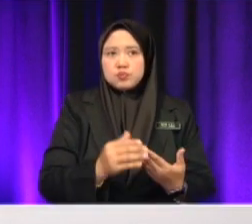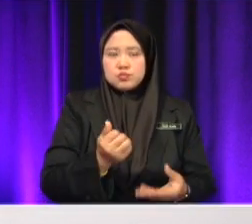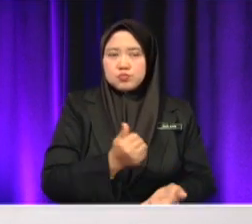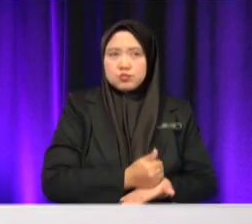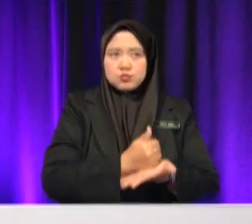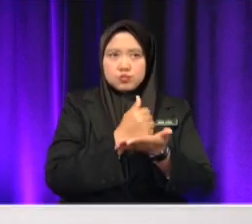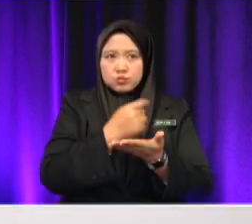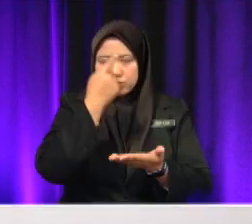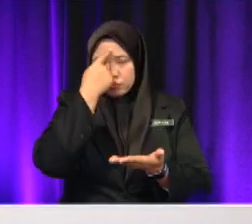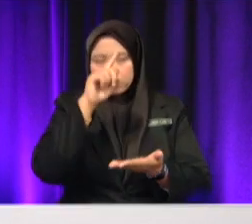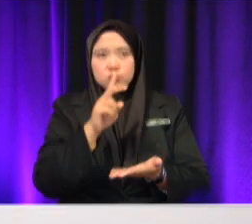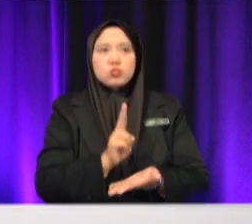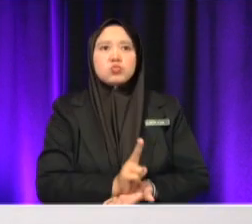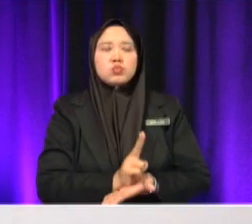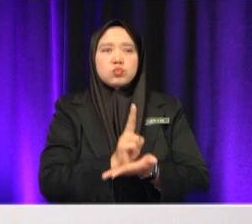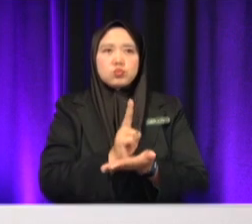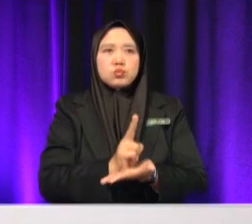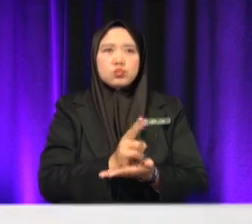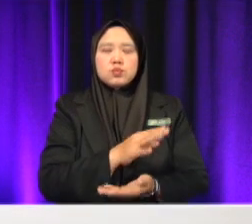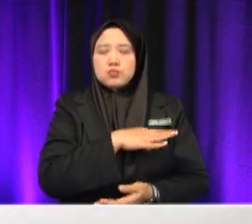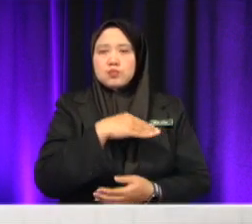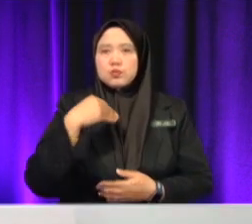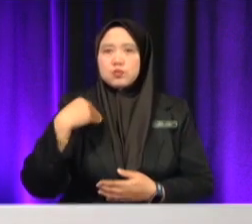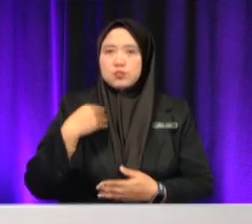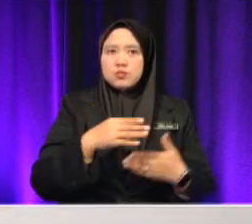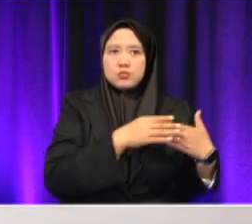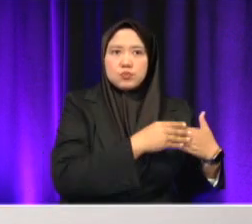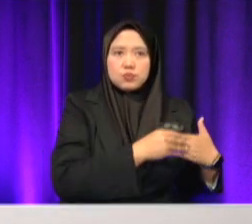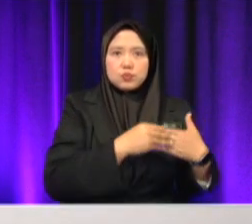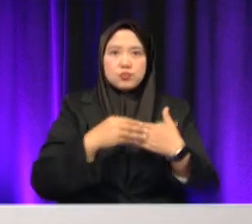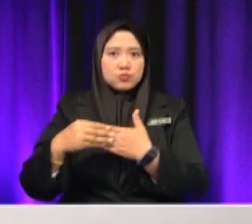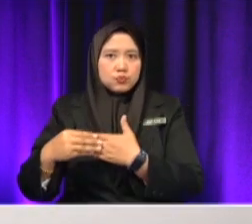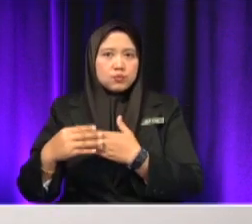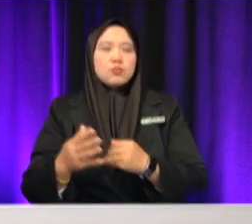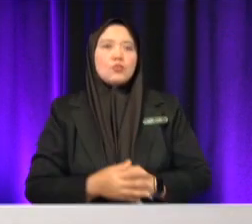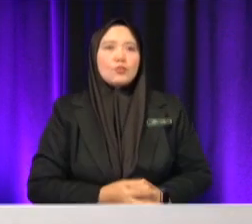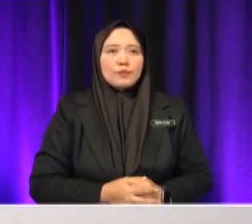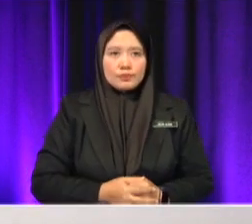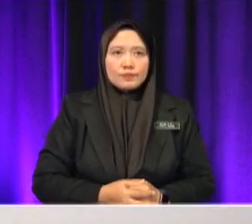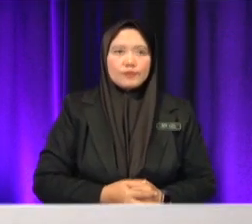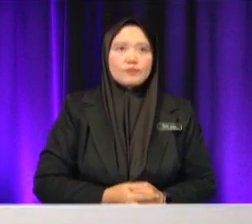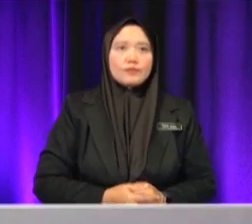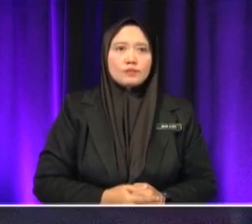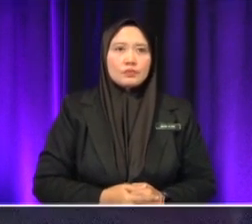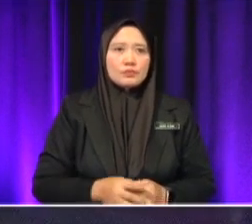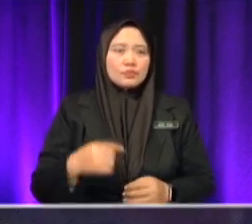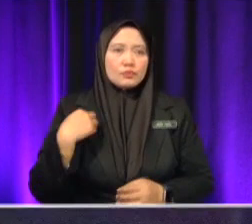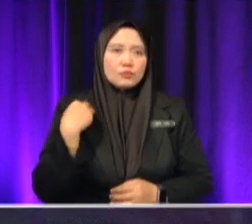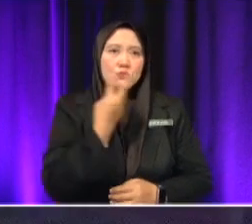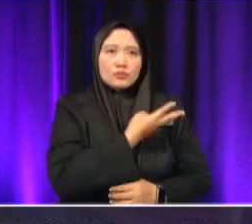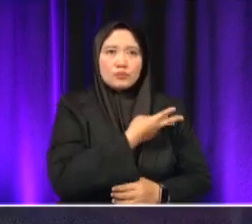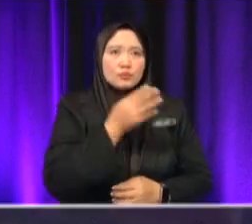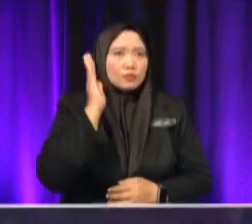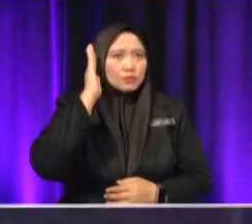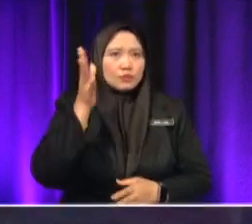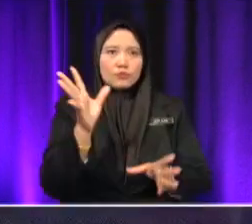help or to assist. Okay, good. Thank you. Yeah, to help or to assist. And as you've mentioned, we can get help